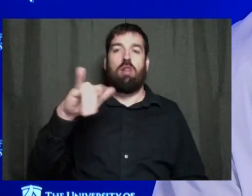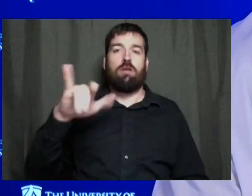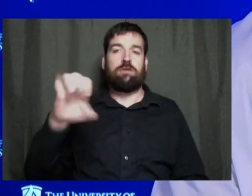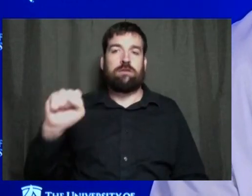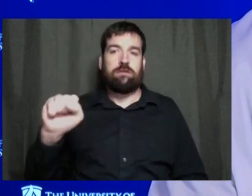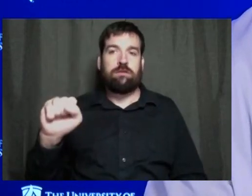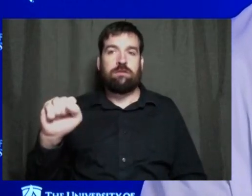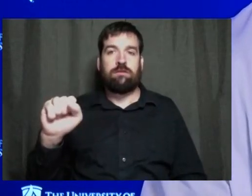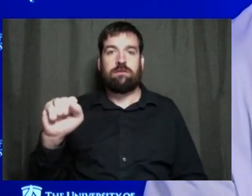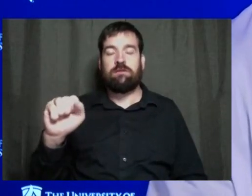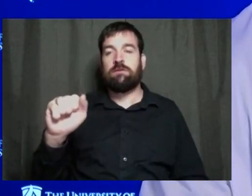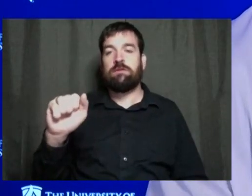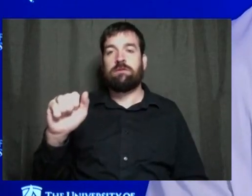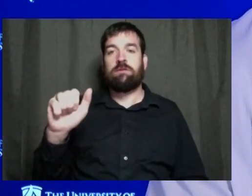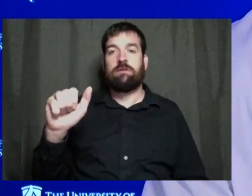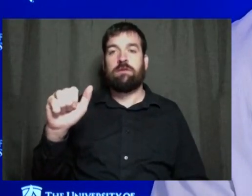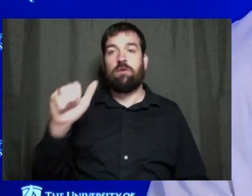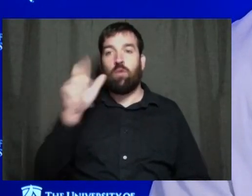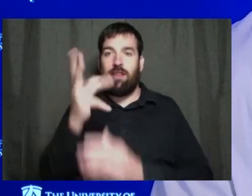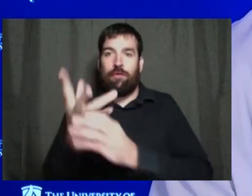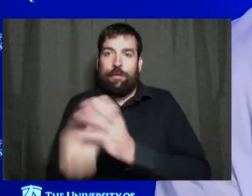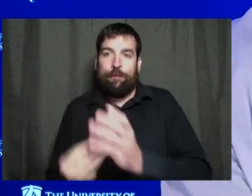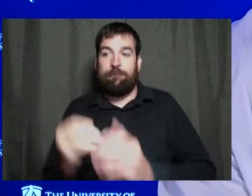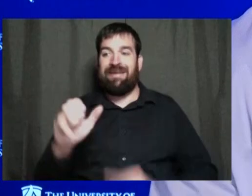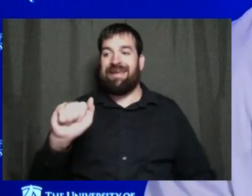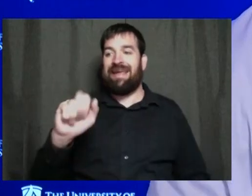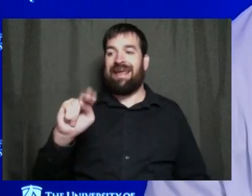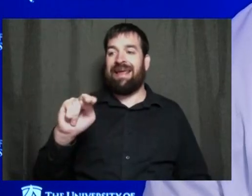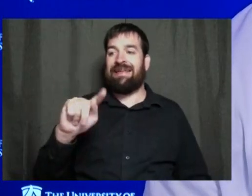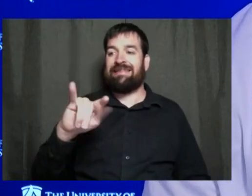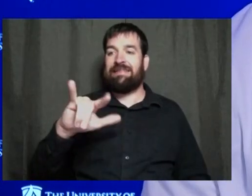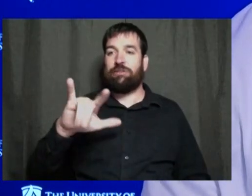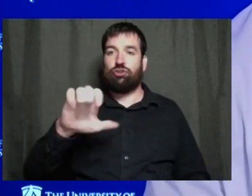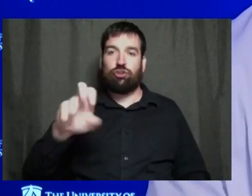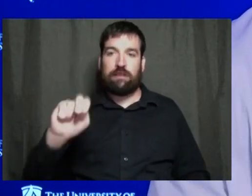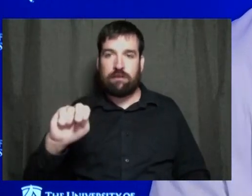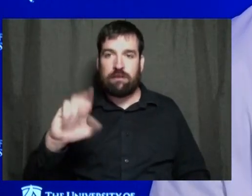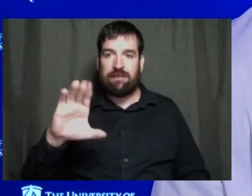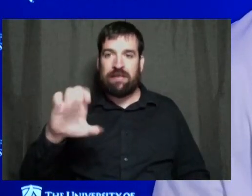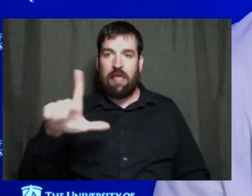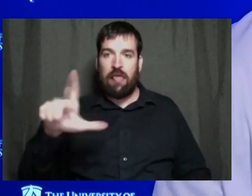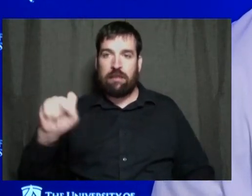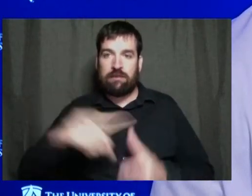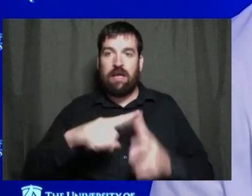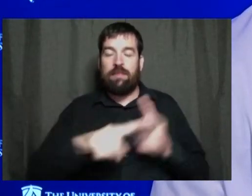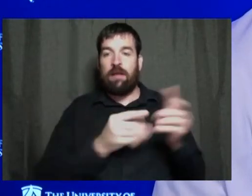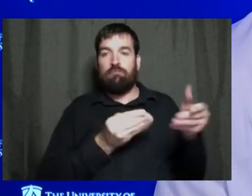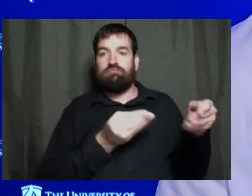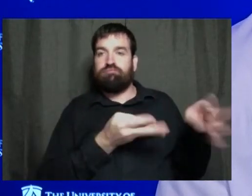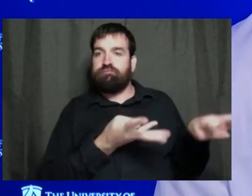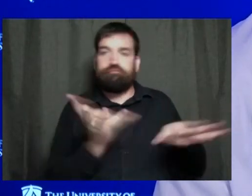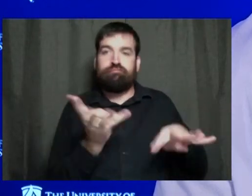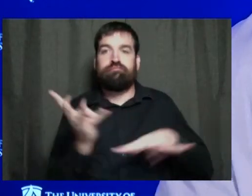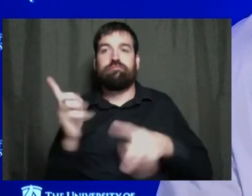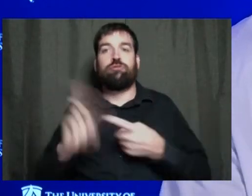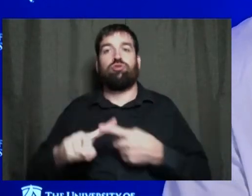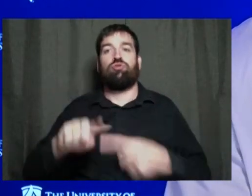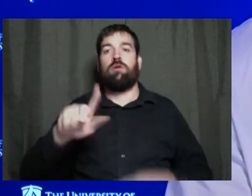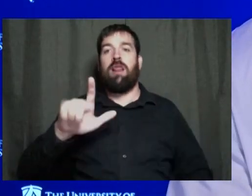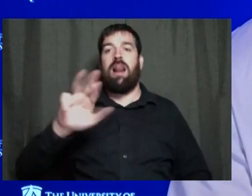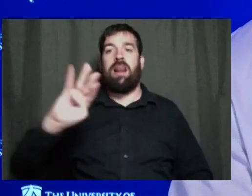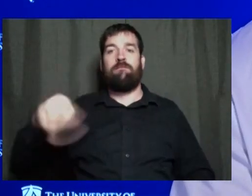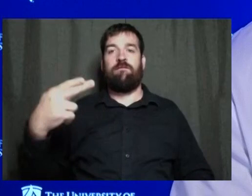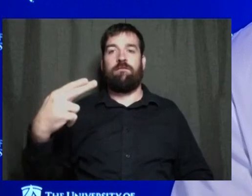uptake by the antigen-presenting cells or dendritic cells and moved to the lymph nodes. And that's why we have had that group on